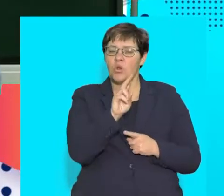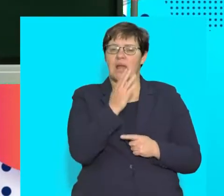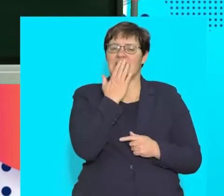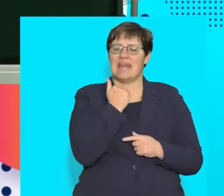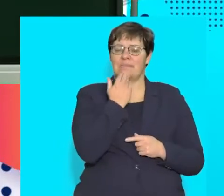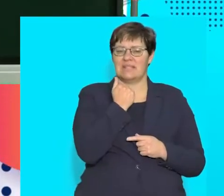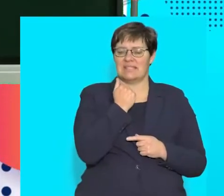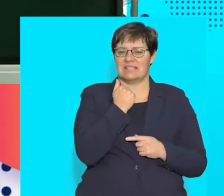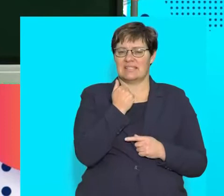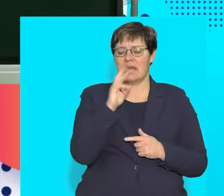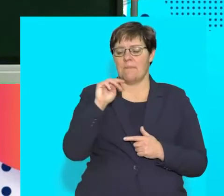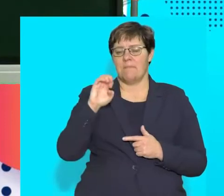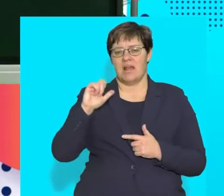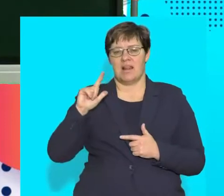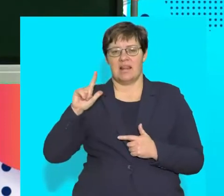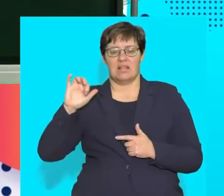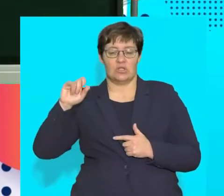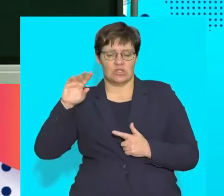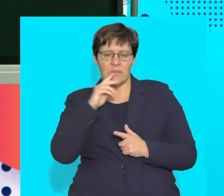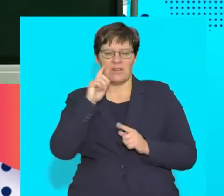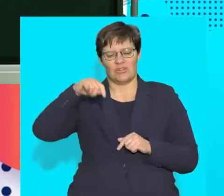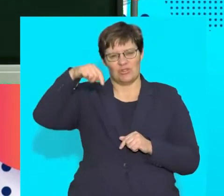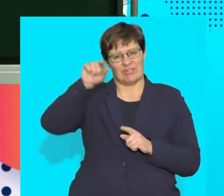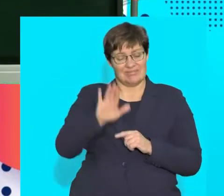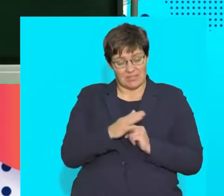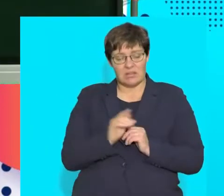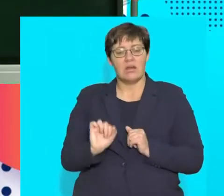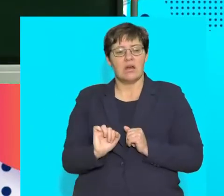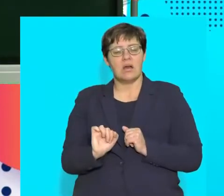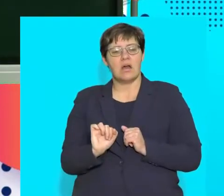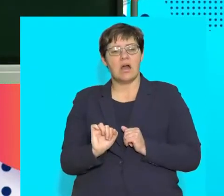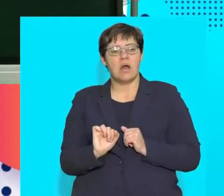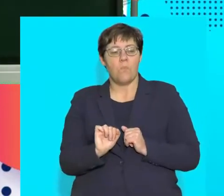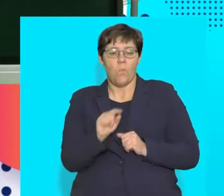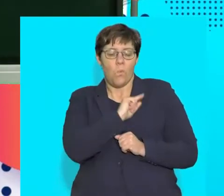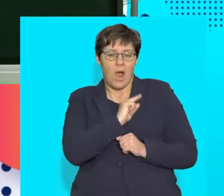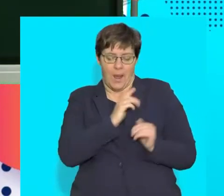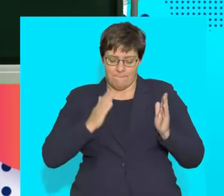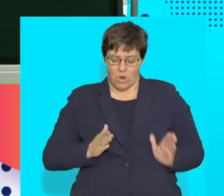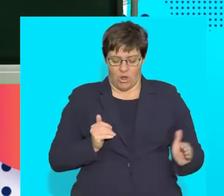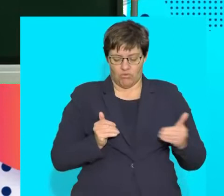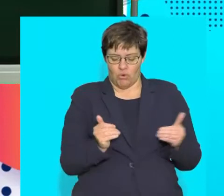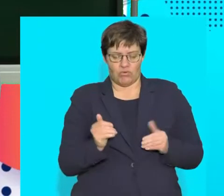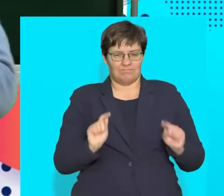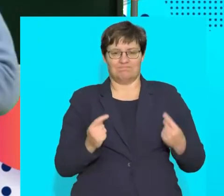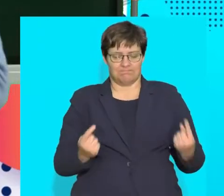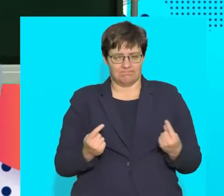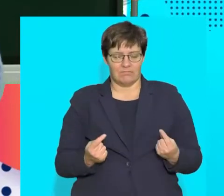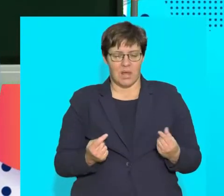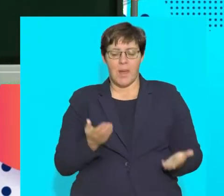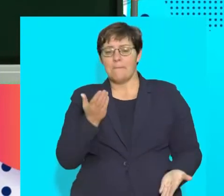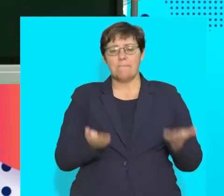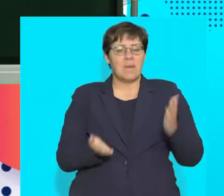where the body cannot regulate the blood sugar levels. It's important that we understand why it is important to have a balanced